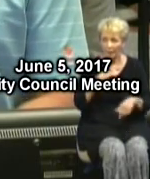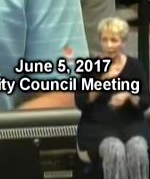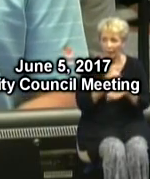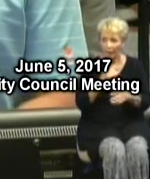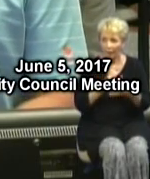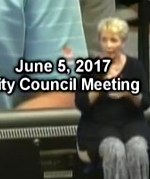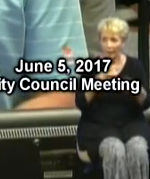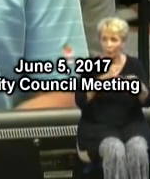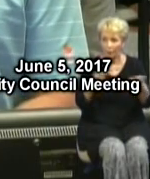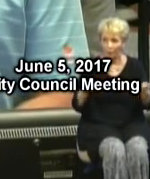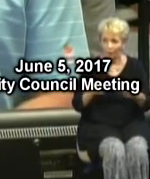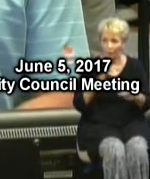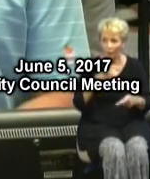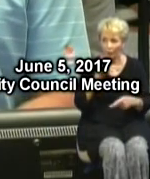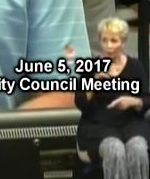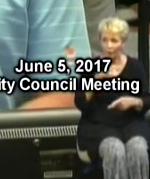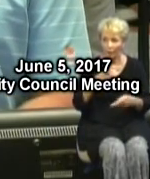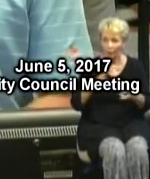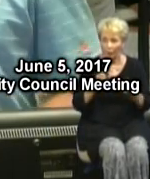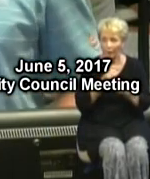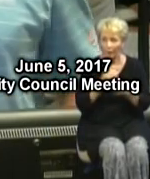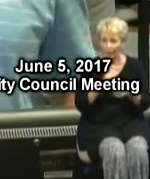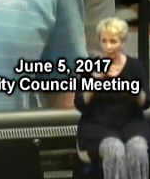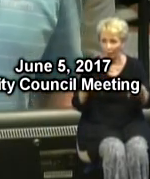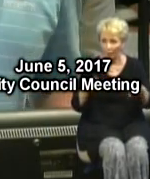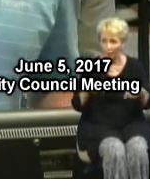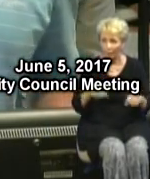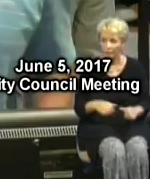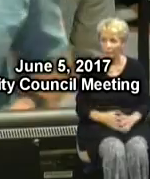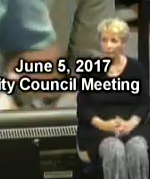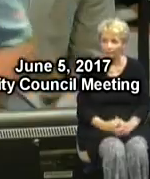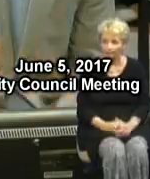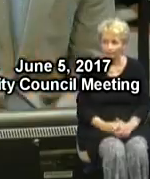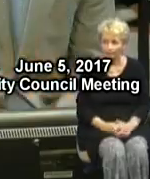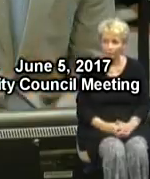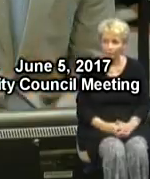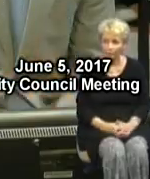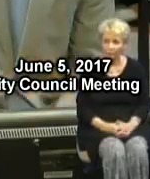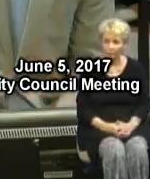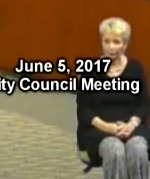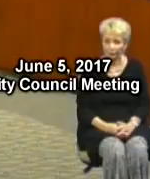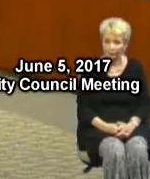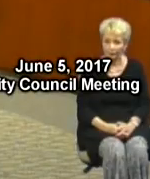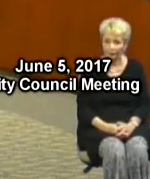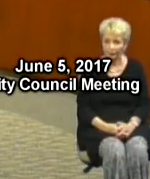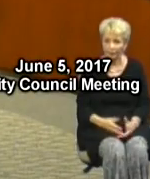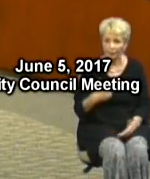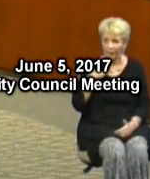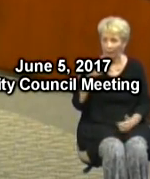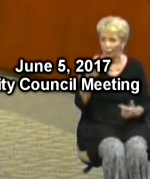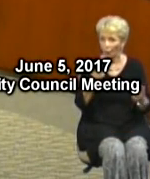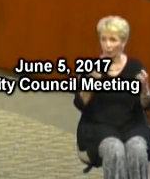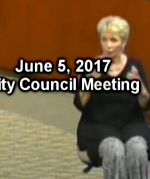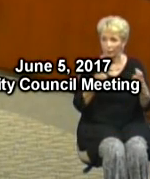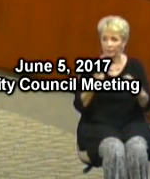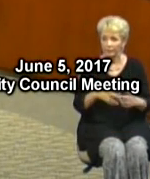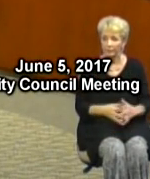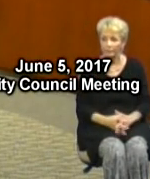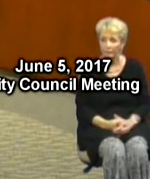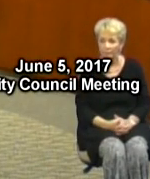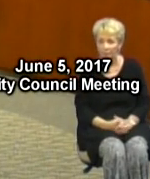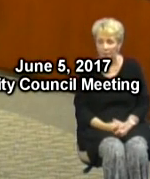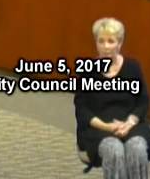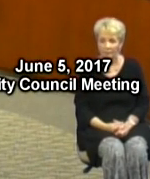within rights of ways to make those possible. Thank you. I'm here for any questions. Anyone have any questions for